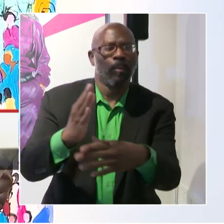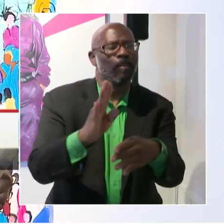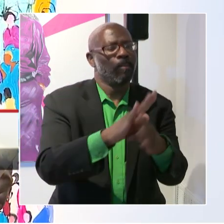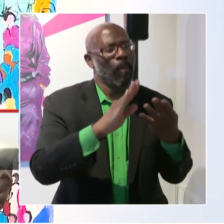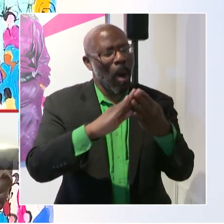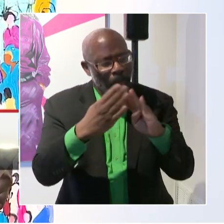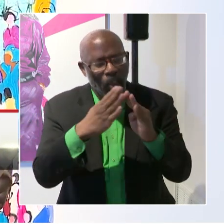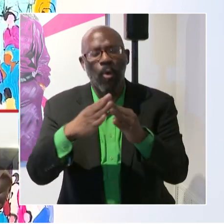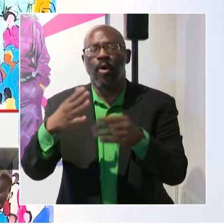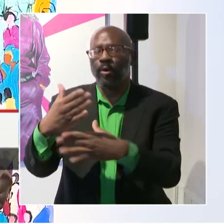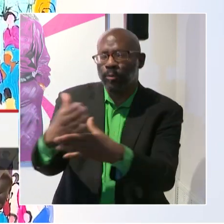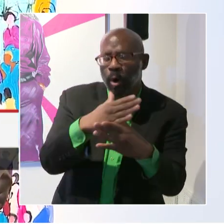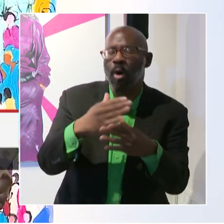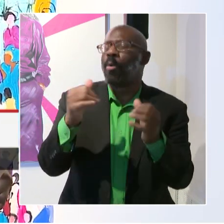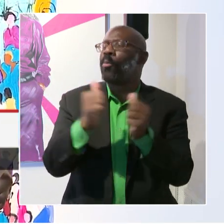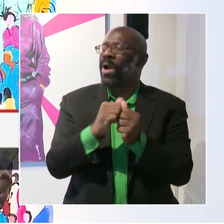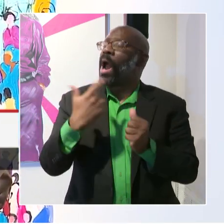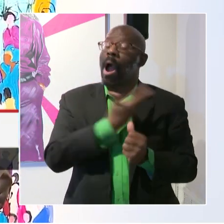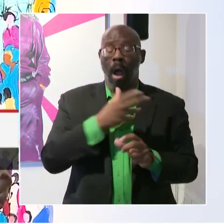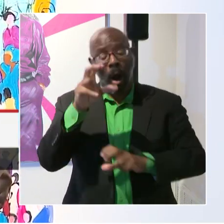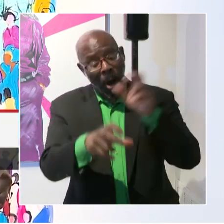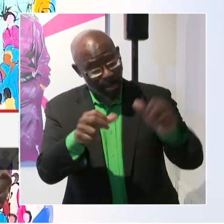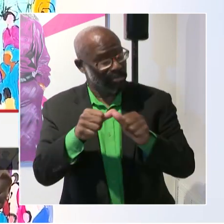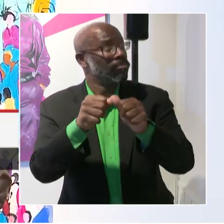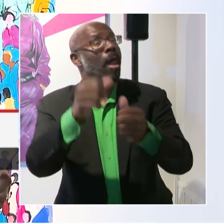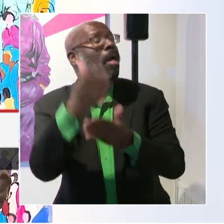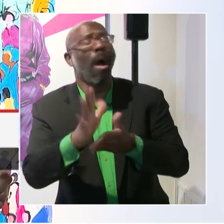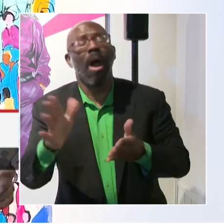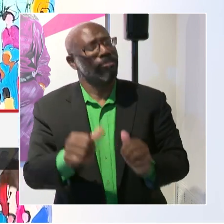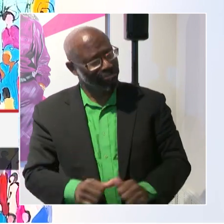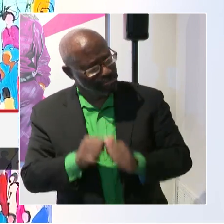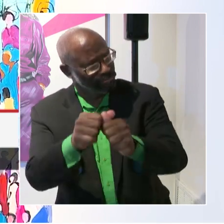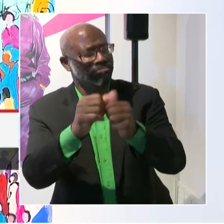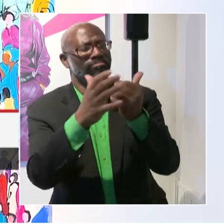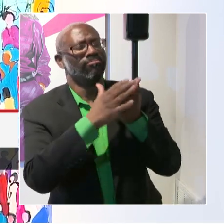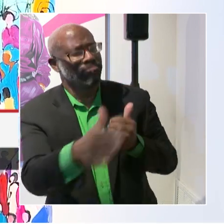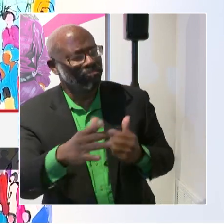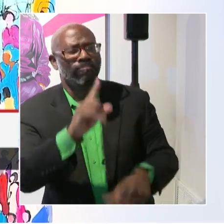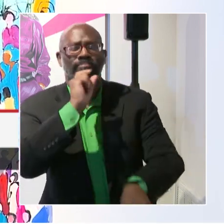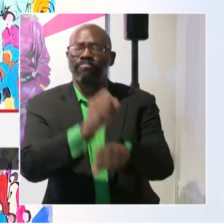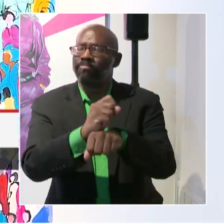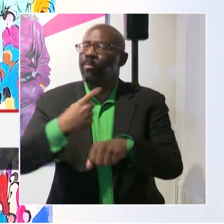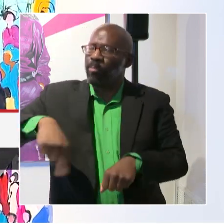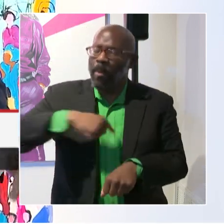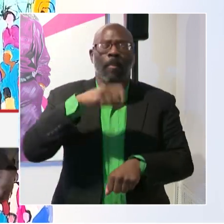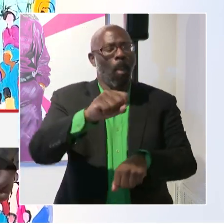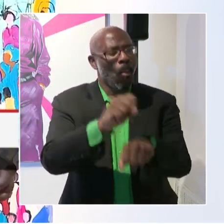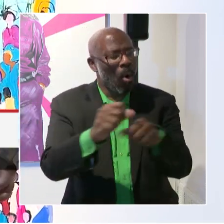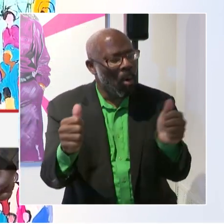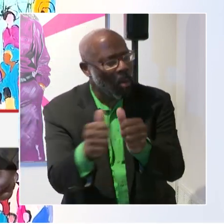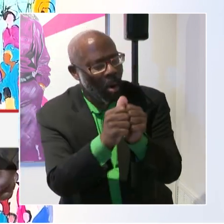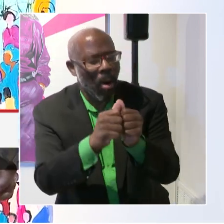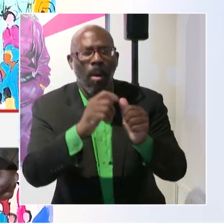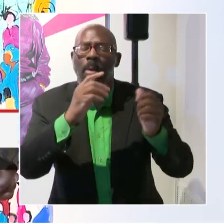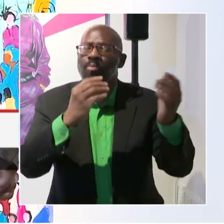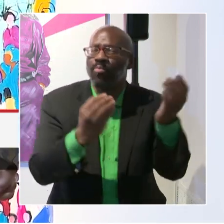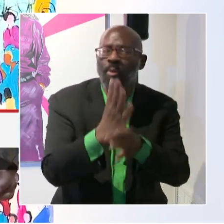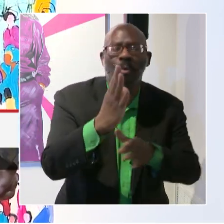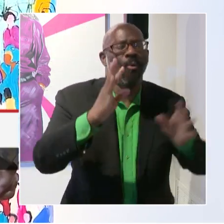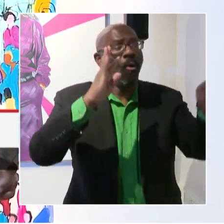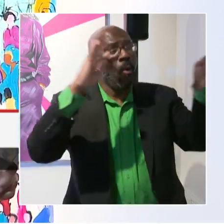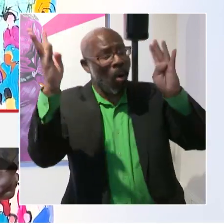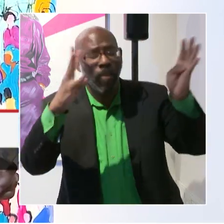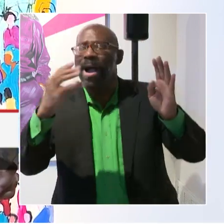local businesses. Let's continue to work tirelessly to create new opportunities for growth and innovation, success, whether